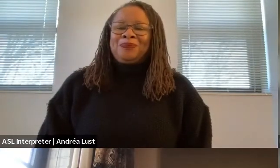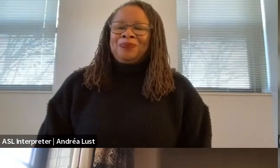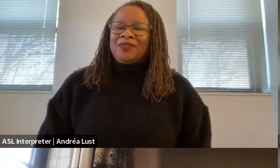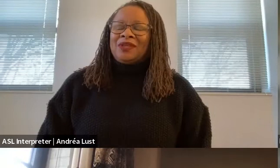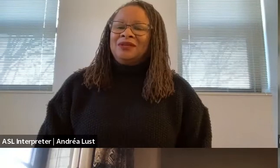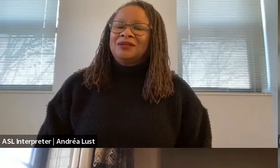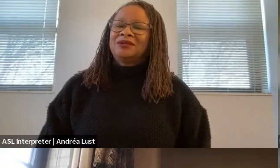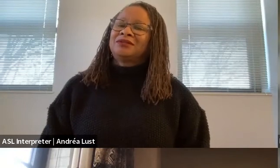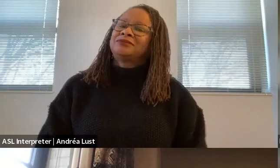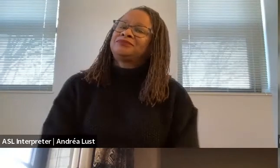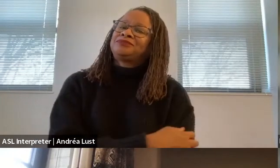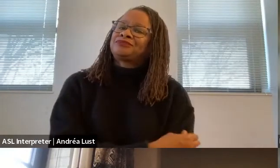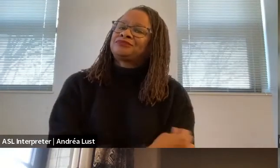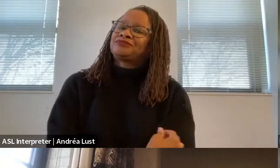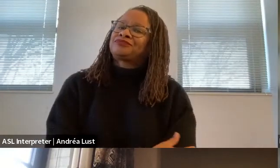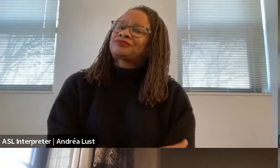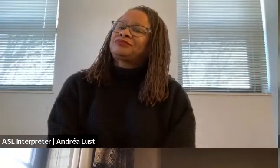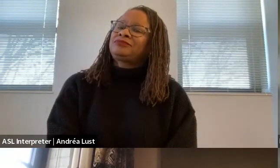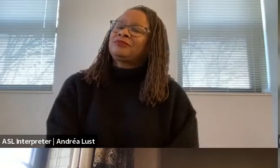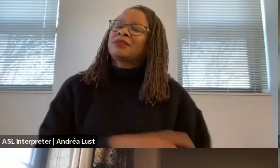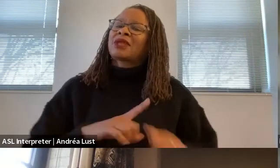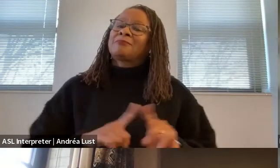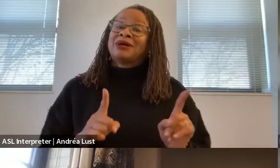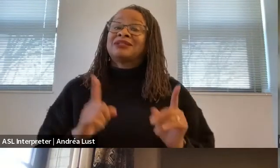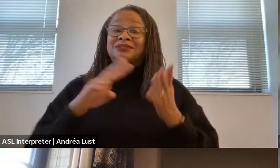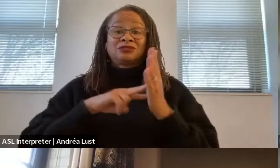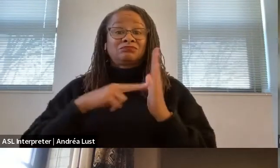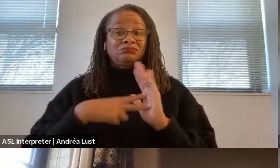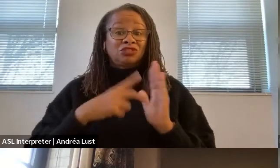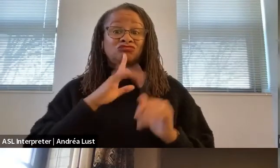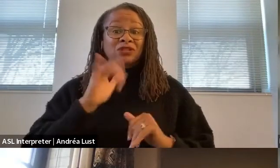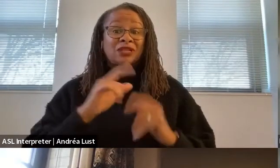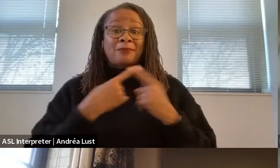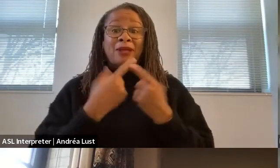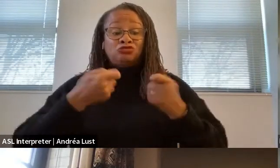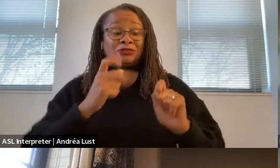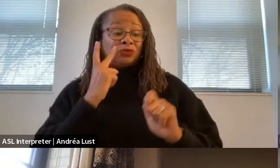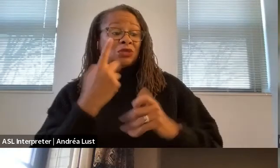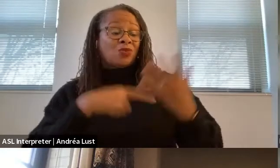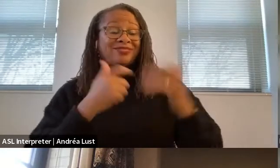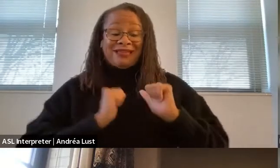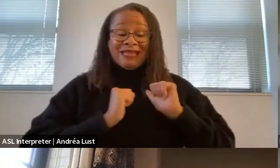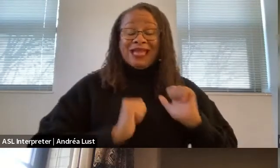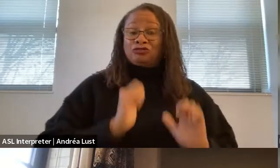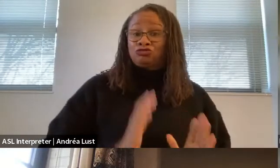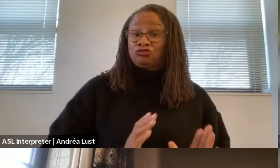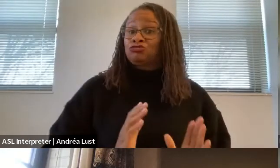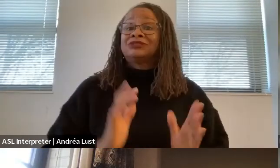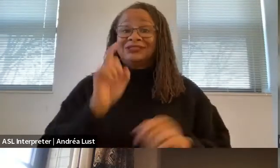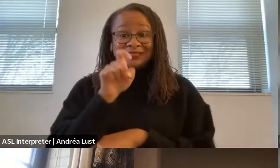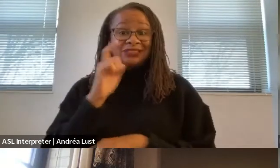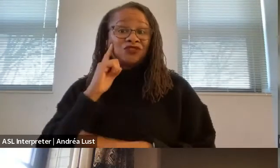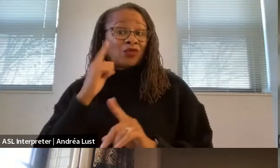but it's a matter of trying to see what the actor or actress needs for me,